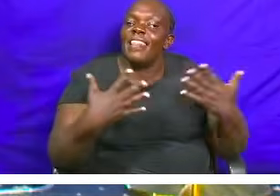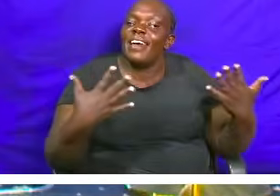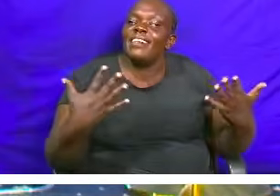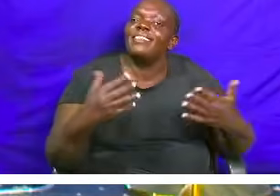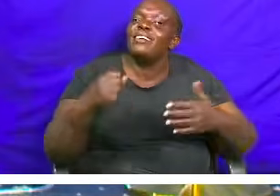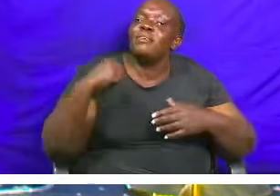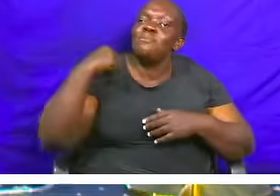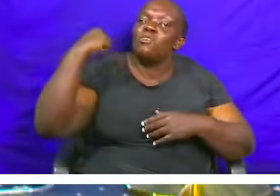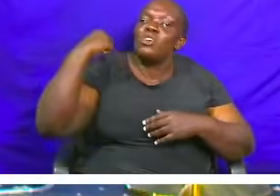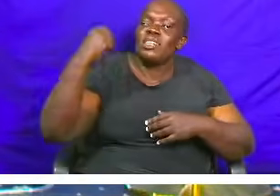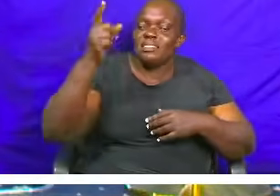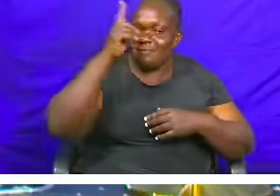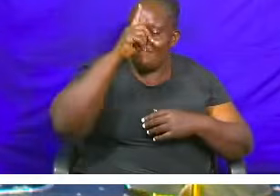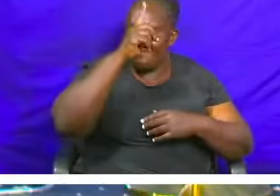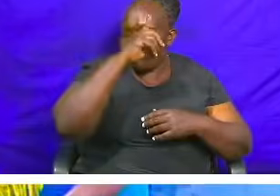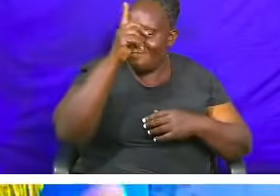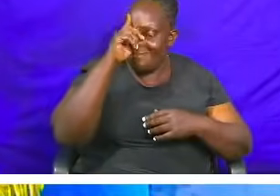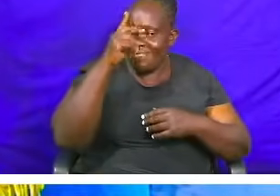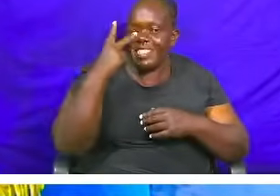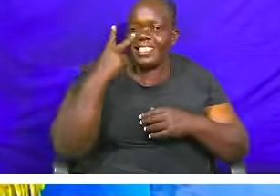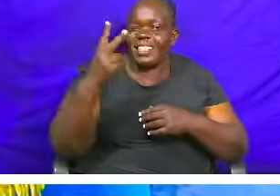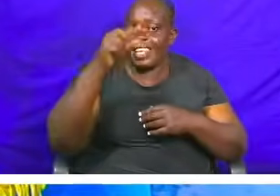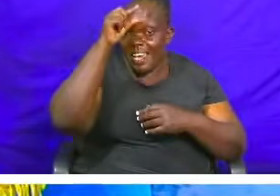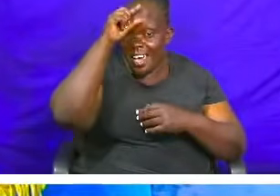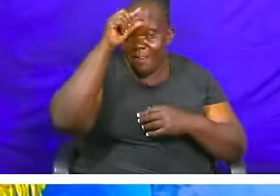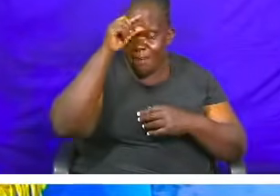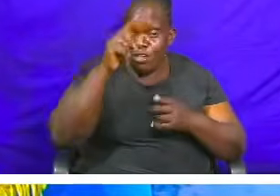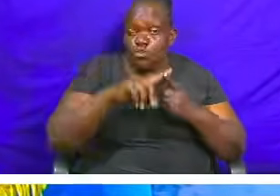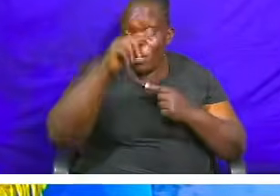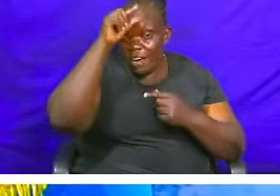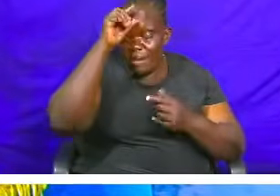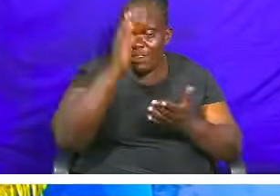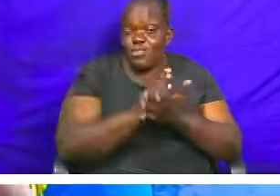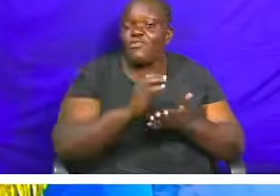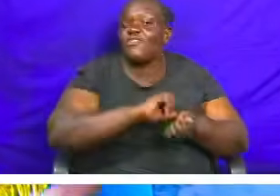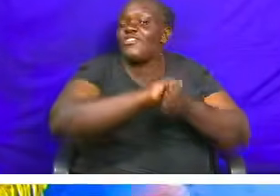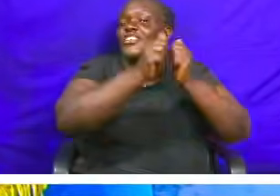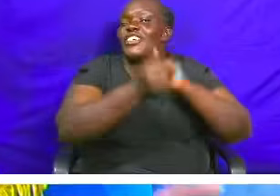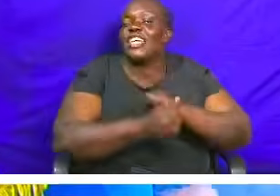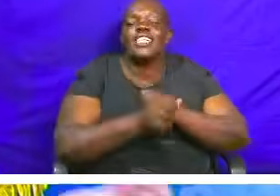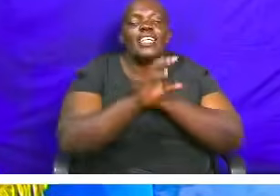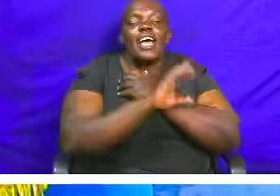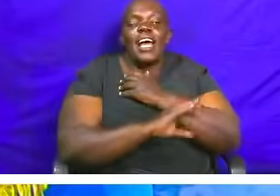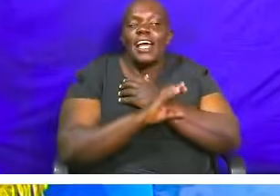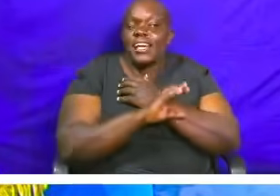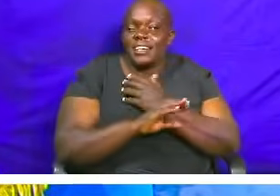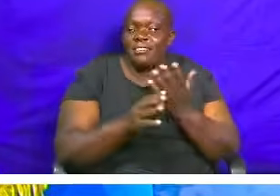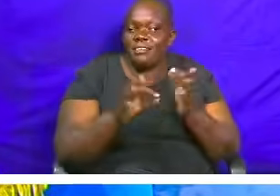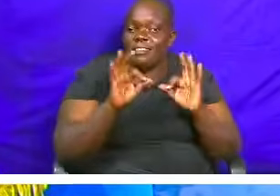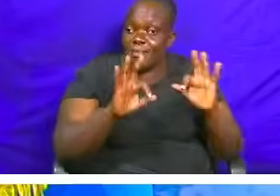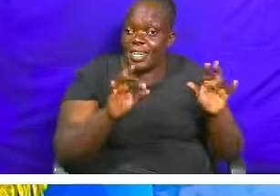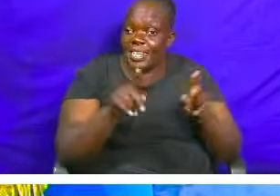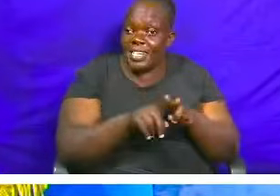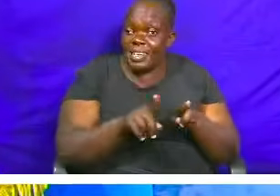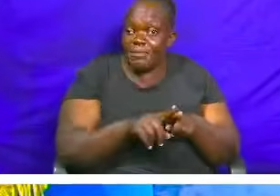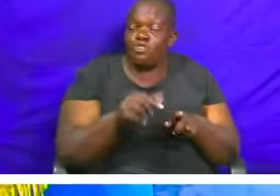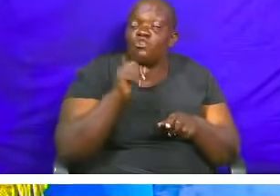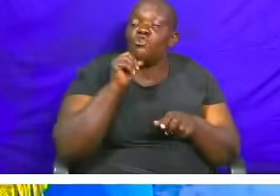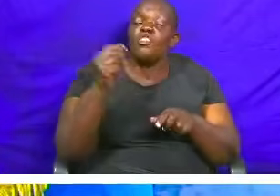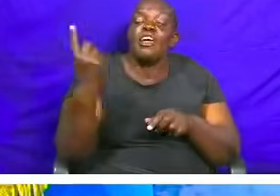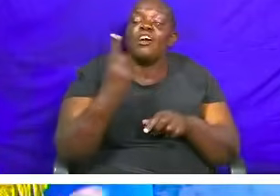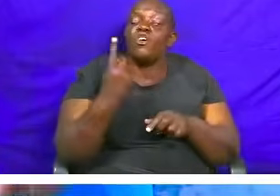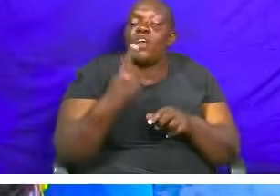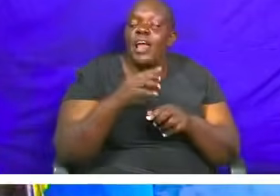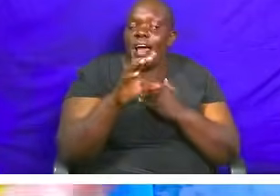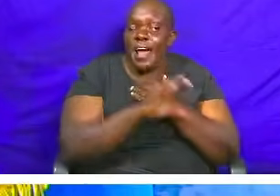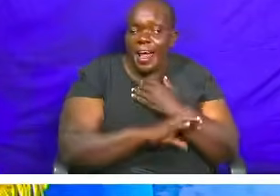ni porojo. We can see the G2G is a game changer. Yeah. If another country can come to benchmark here, Malawi, and I'm sure that's not the only country. Yeah.